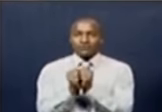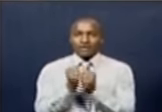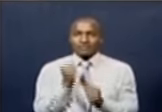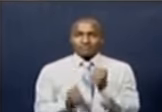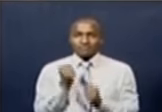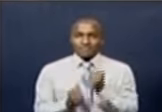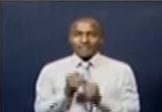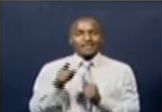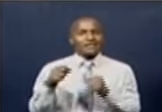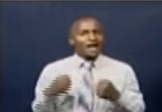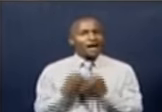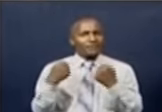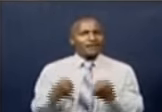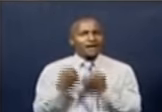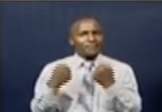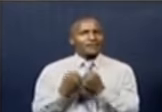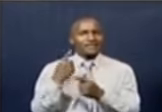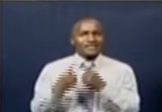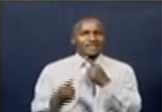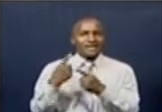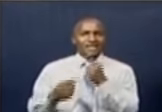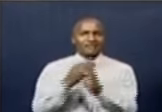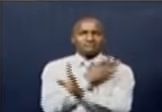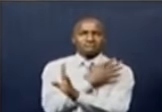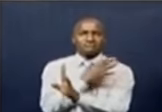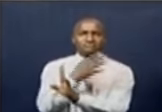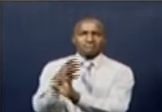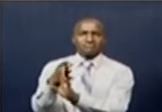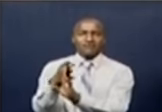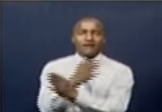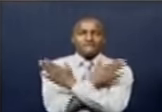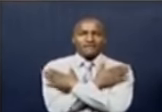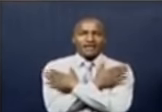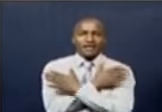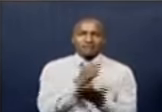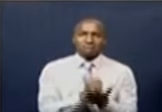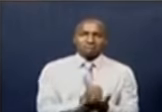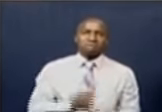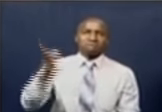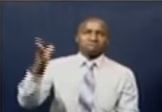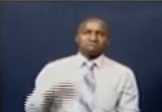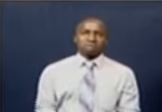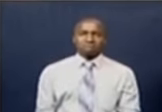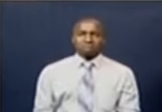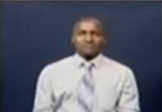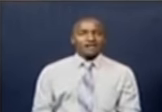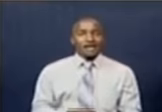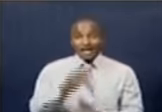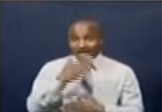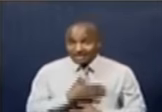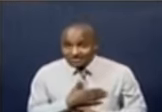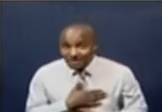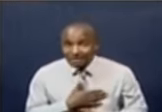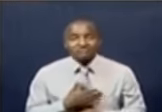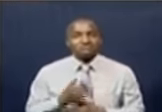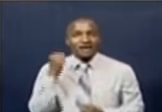And it has been happening for many, many, many years. People are sending their friends. They don't even respect the athletes. And this